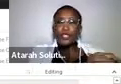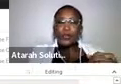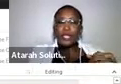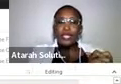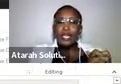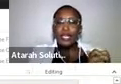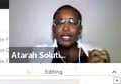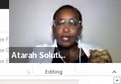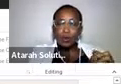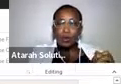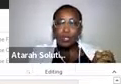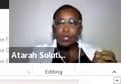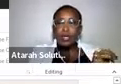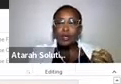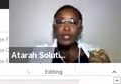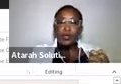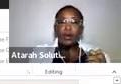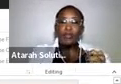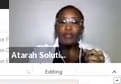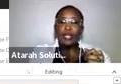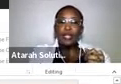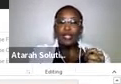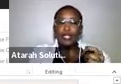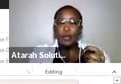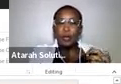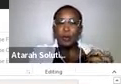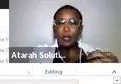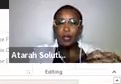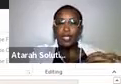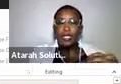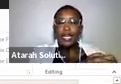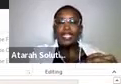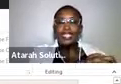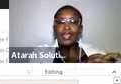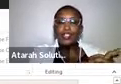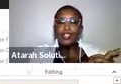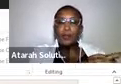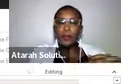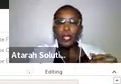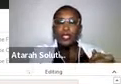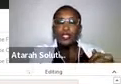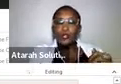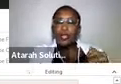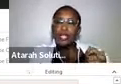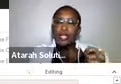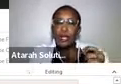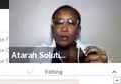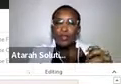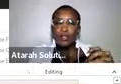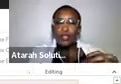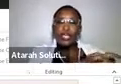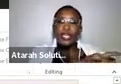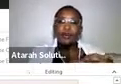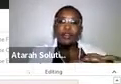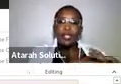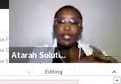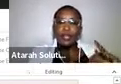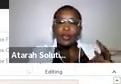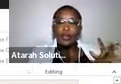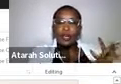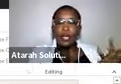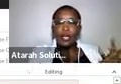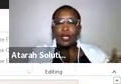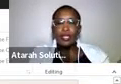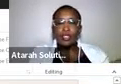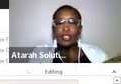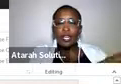And they also run, it's a school, so they also offer diploma courses and CHRP. So if you're an HR professional here, you haven't done